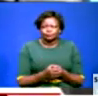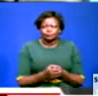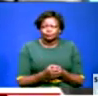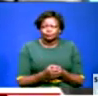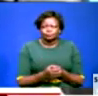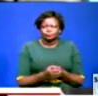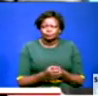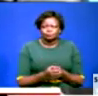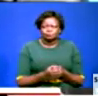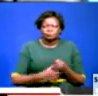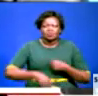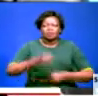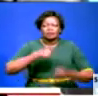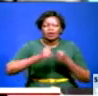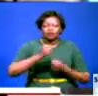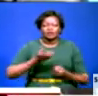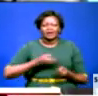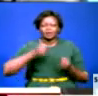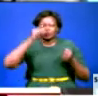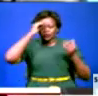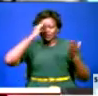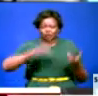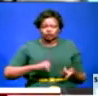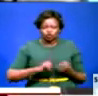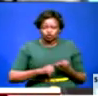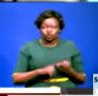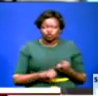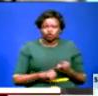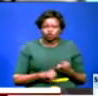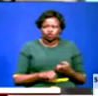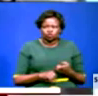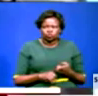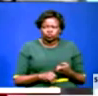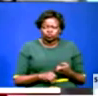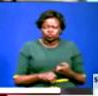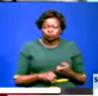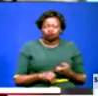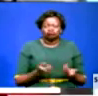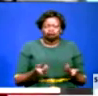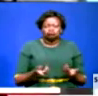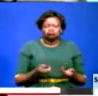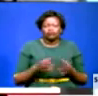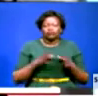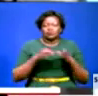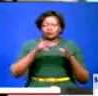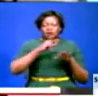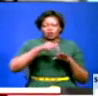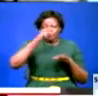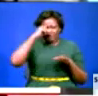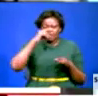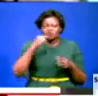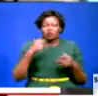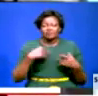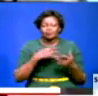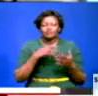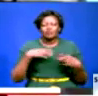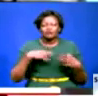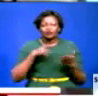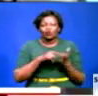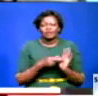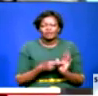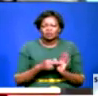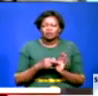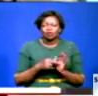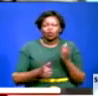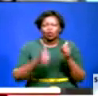The act of the Council of Governors to untwist the national government to put these people on contract,